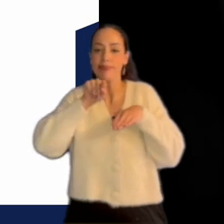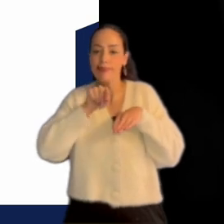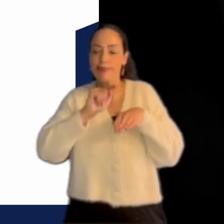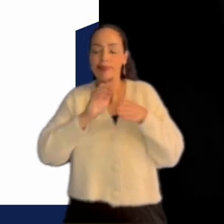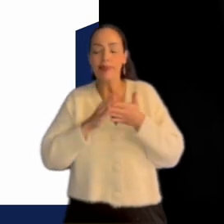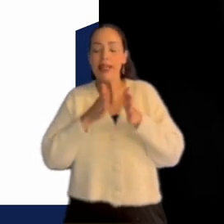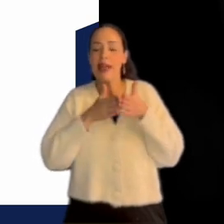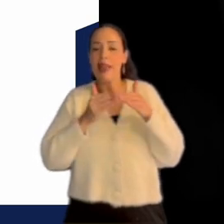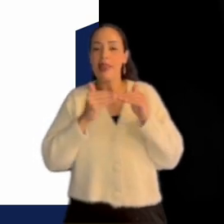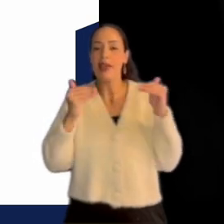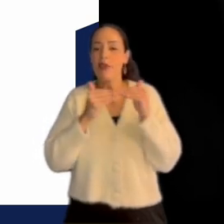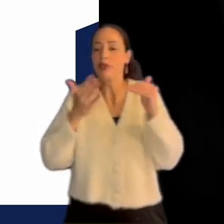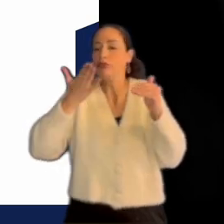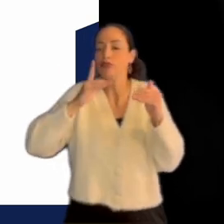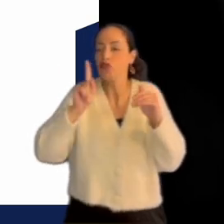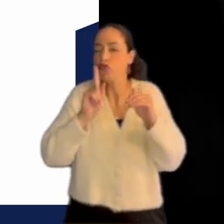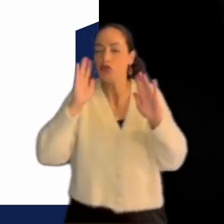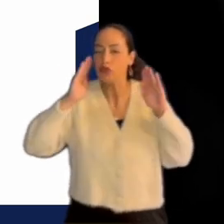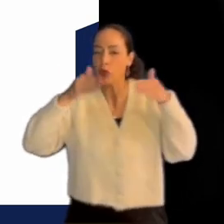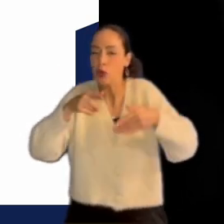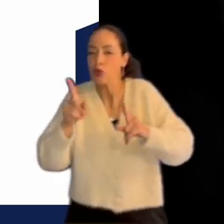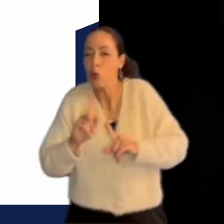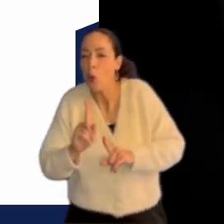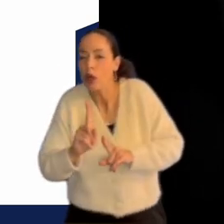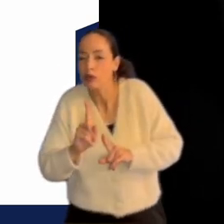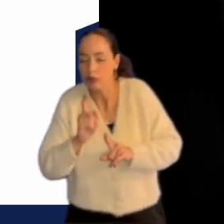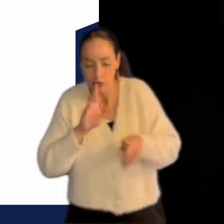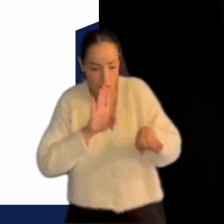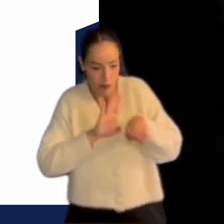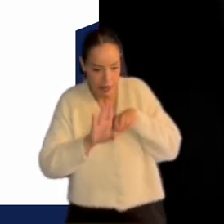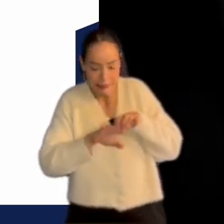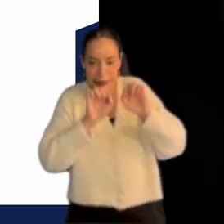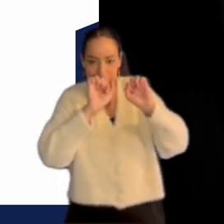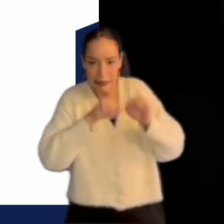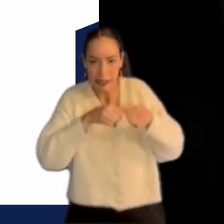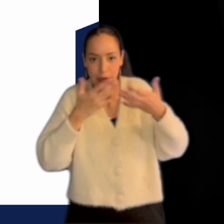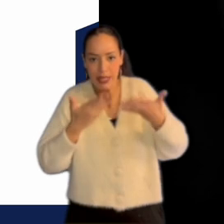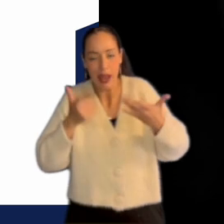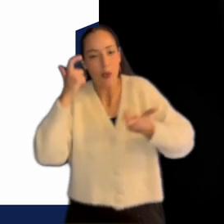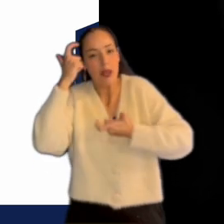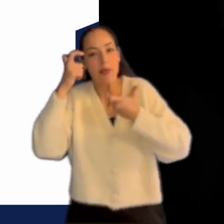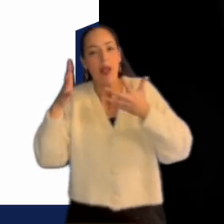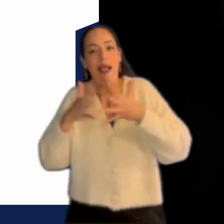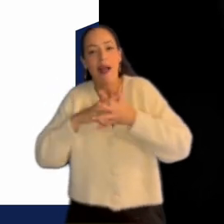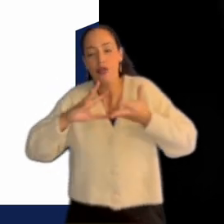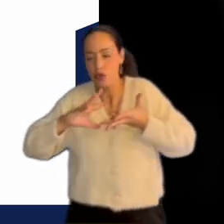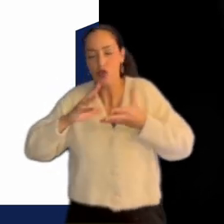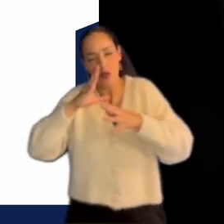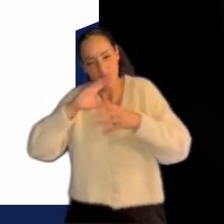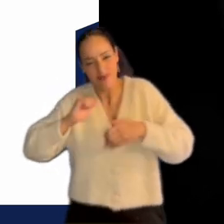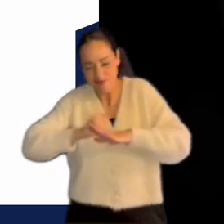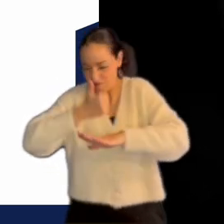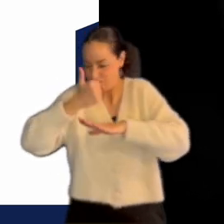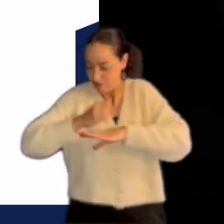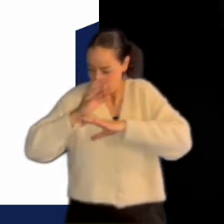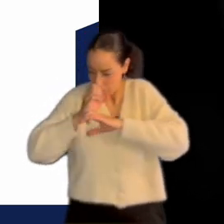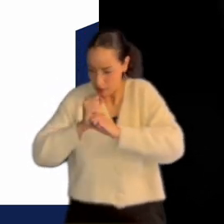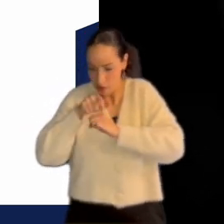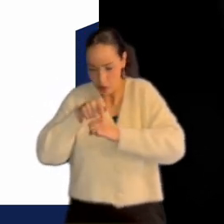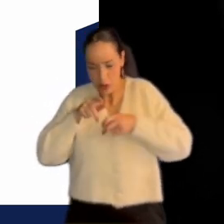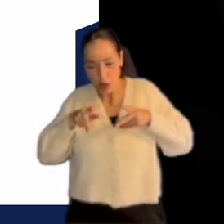and approaches required to integrate a trauma-informed approach to practice to consider how we create and sustain a commitment to this way of